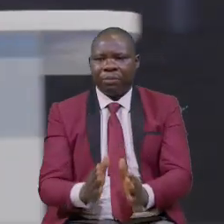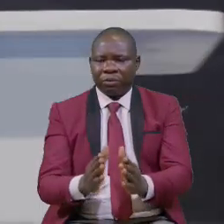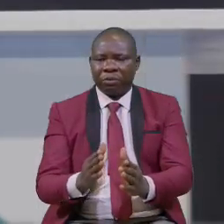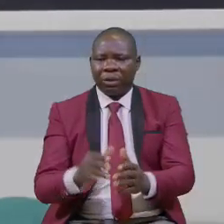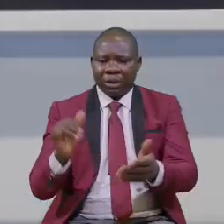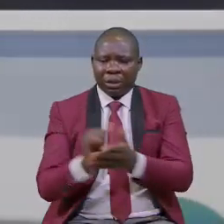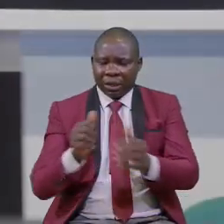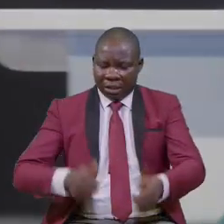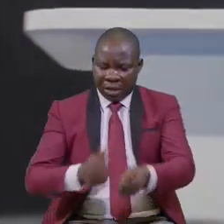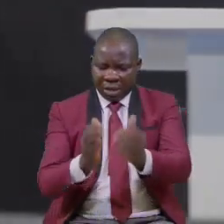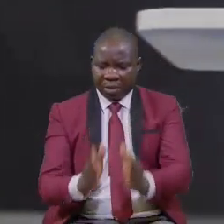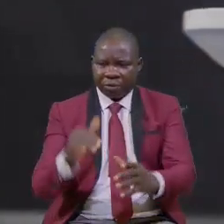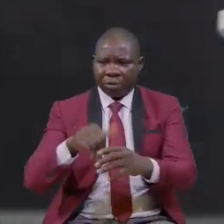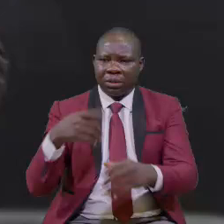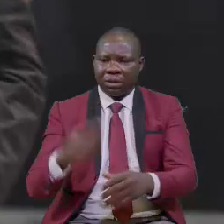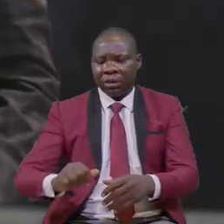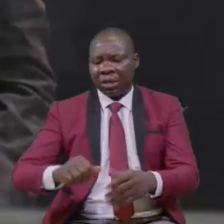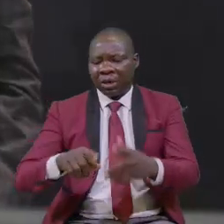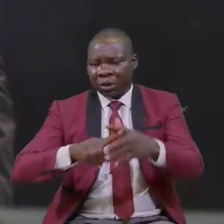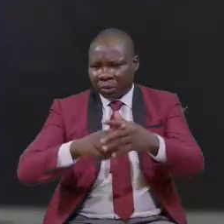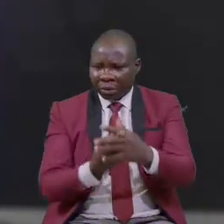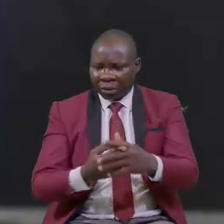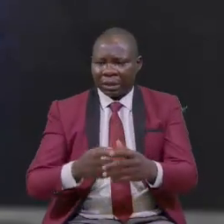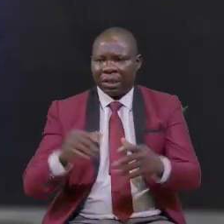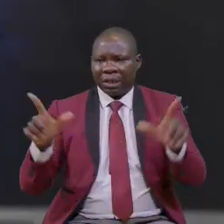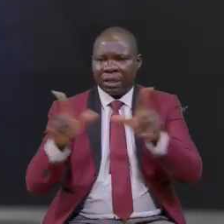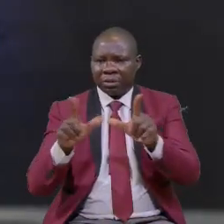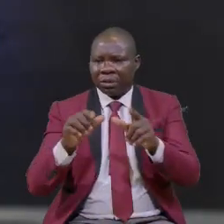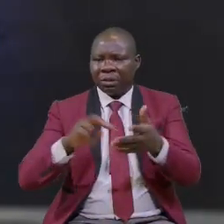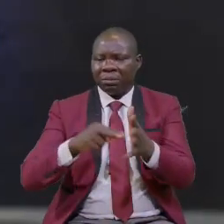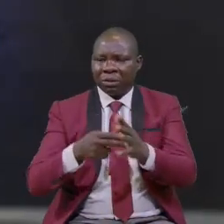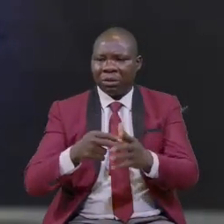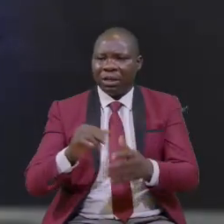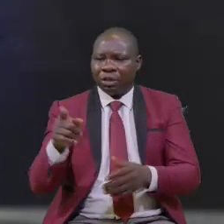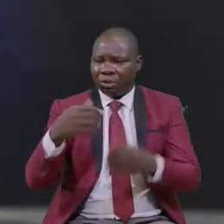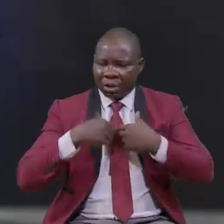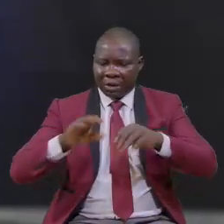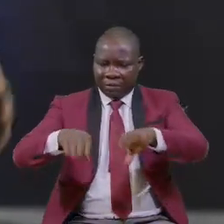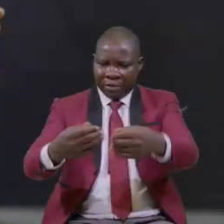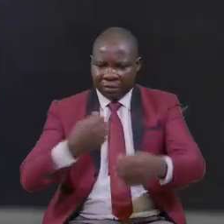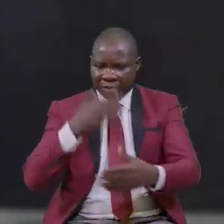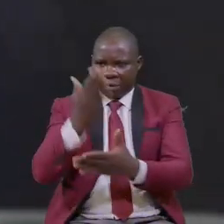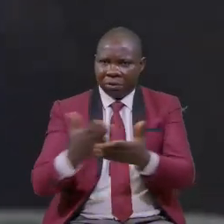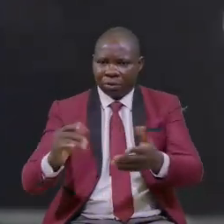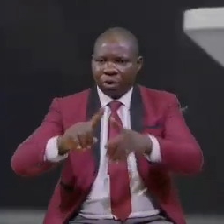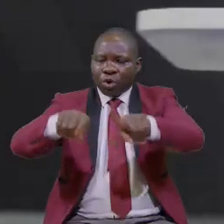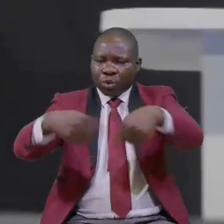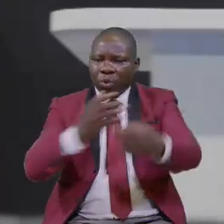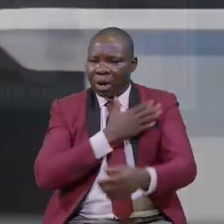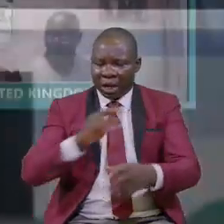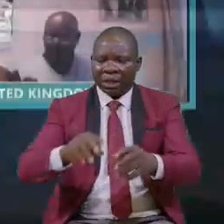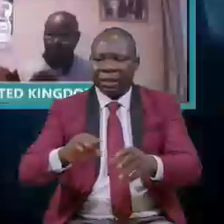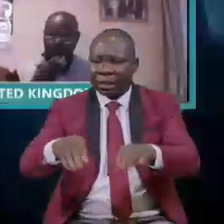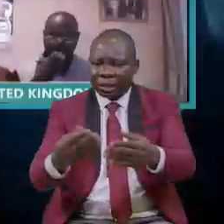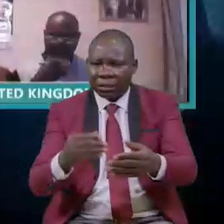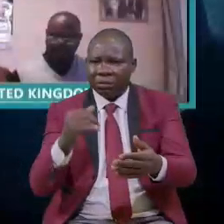is that you're giving something, go and give so and so. And now, I am